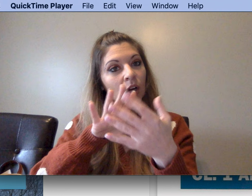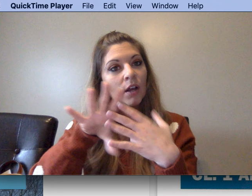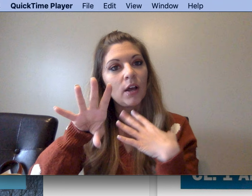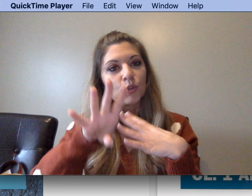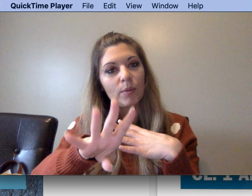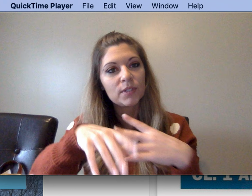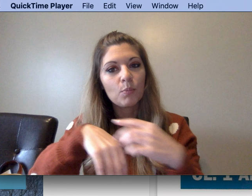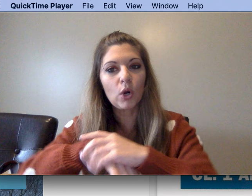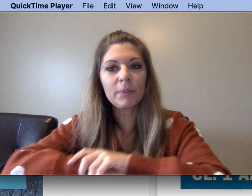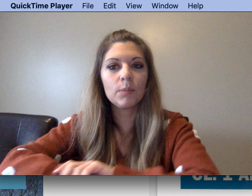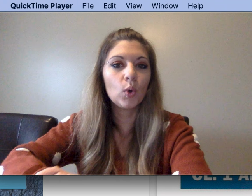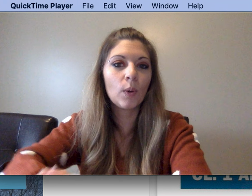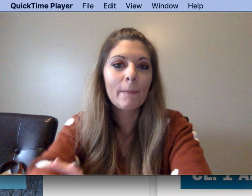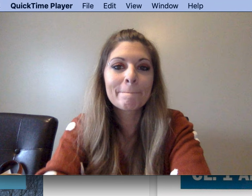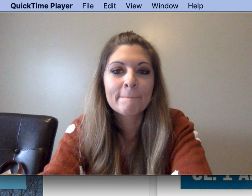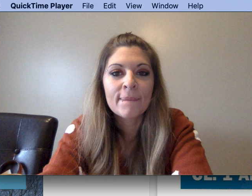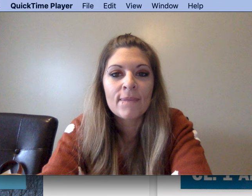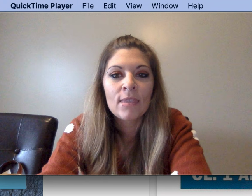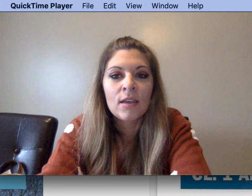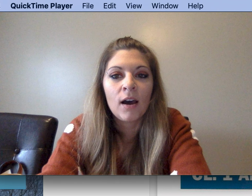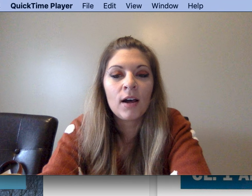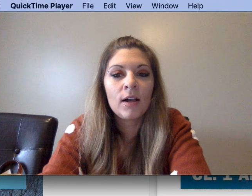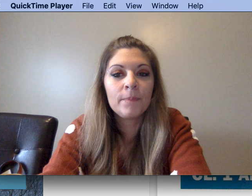finger to represent more people.